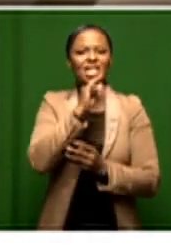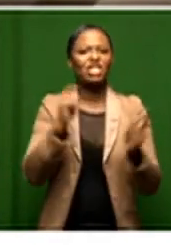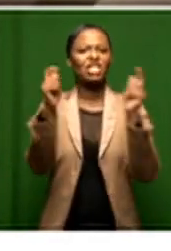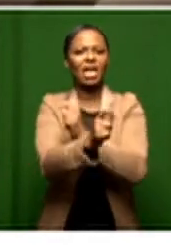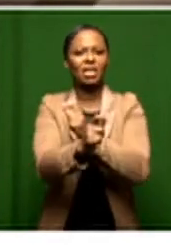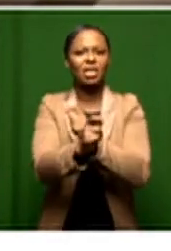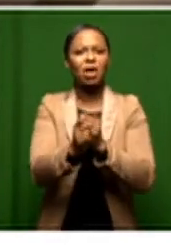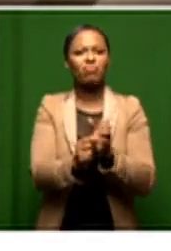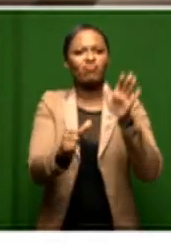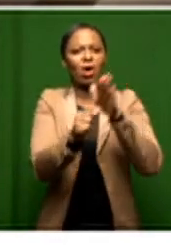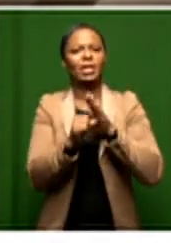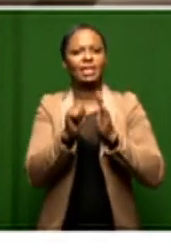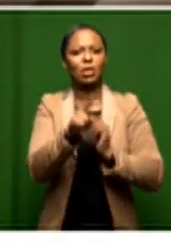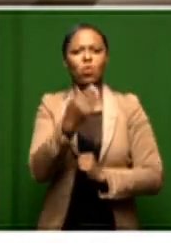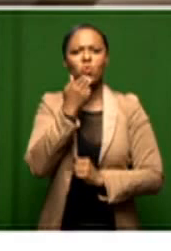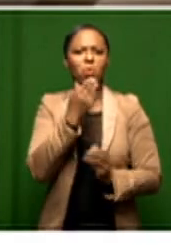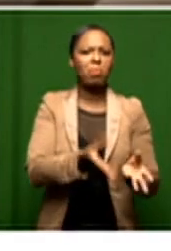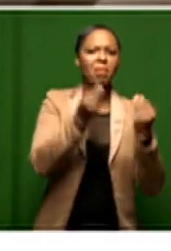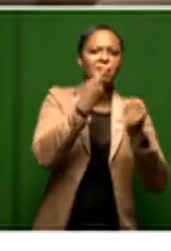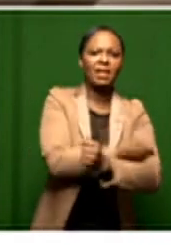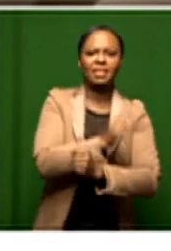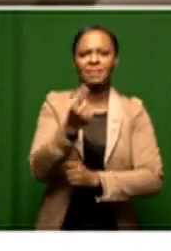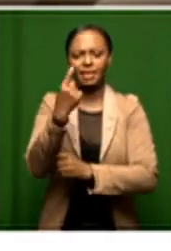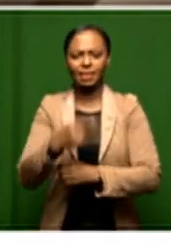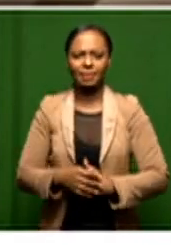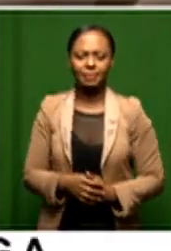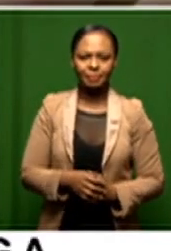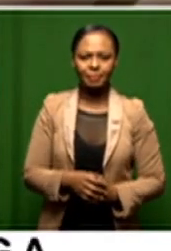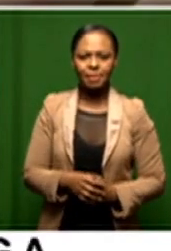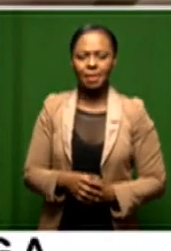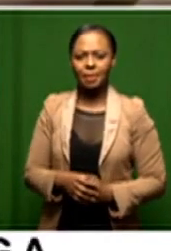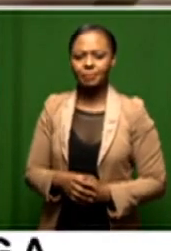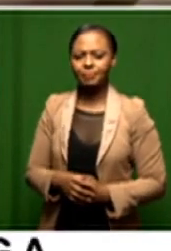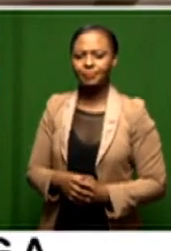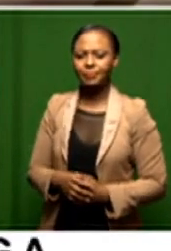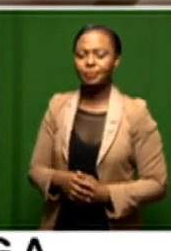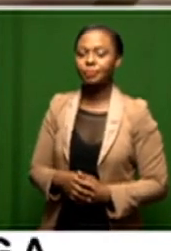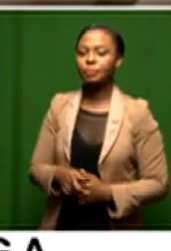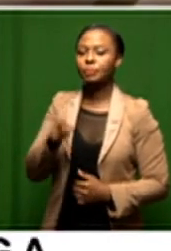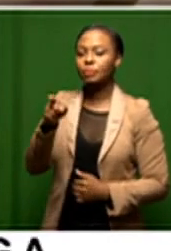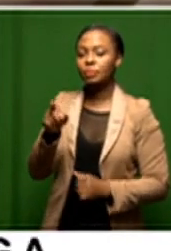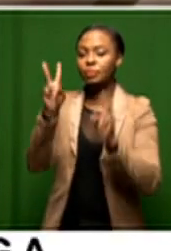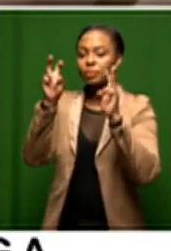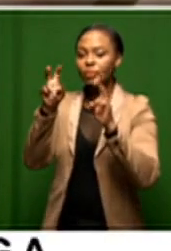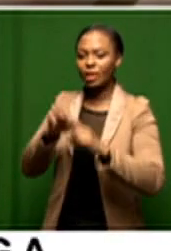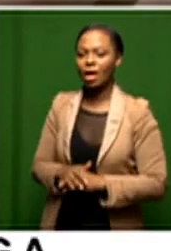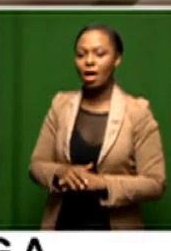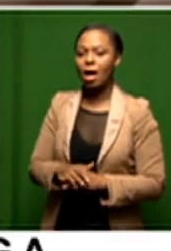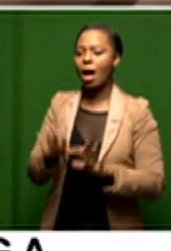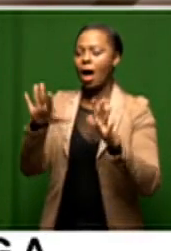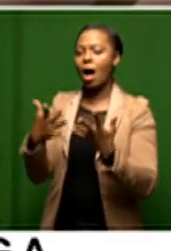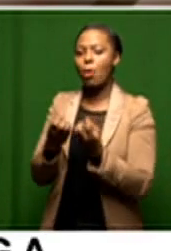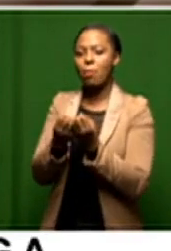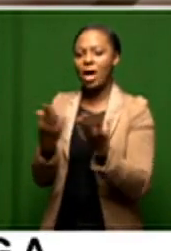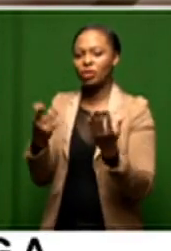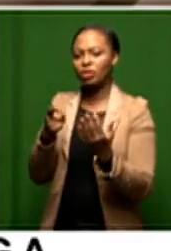change to the prioritization of who gets the vaccine first. And just in terms of how much of the